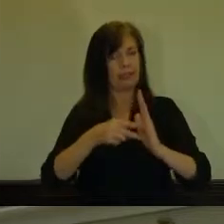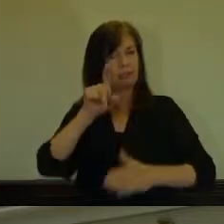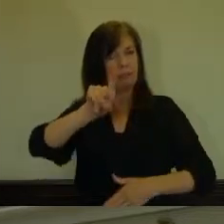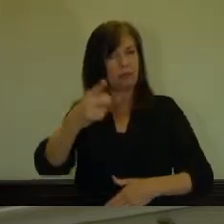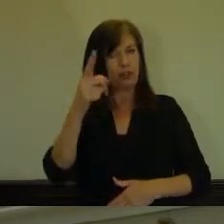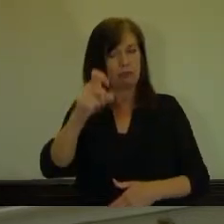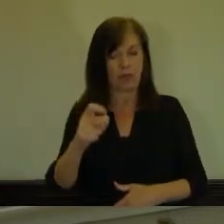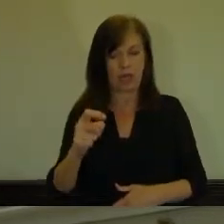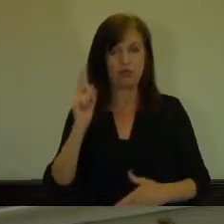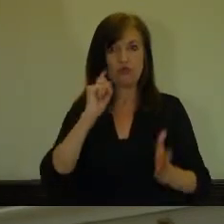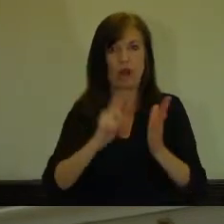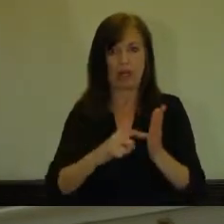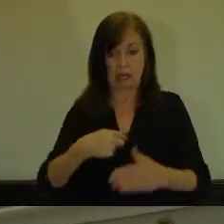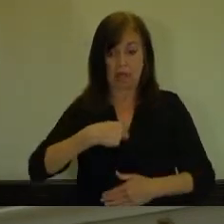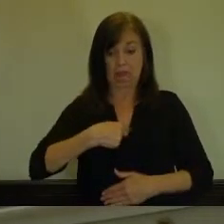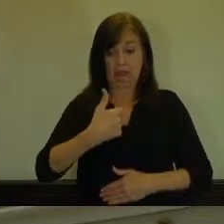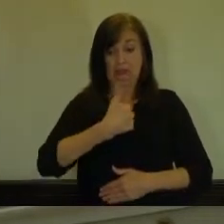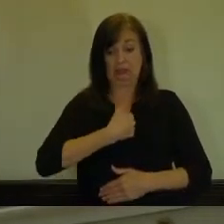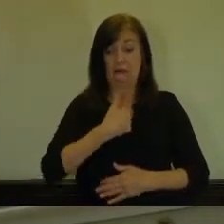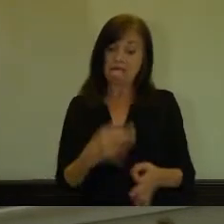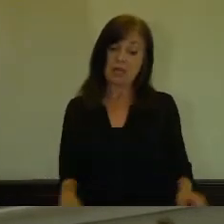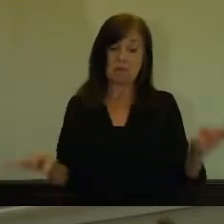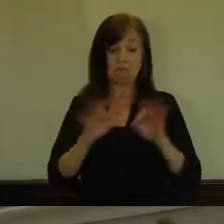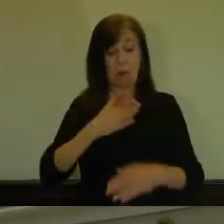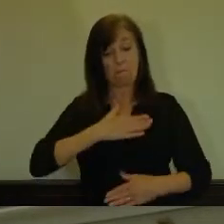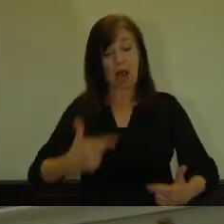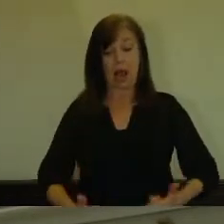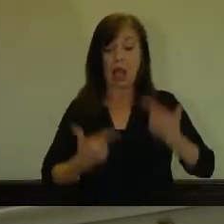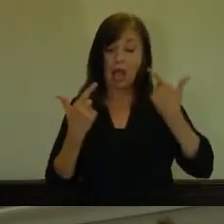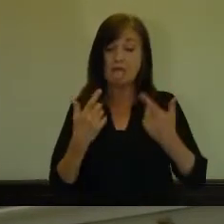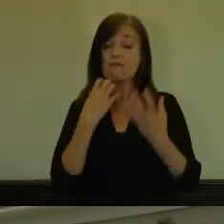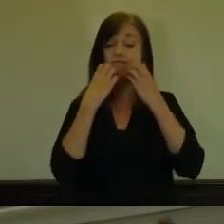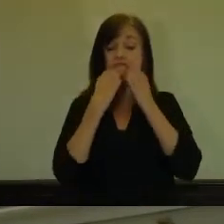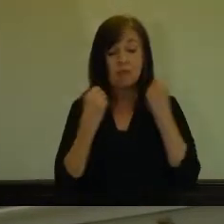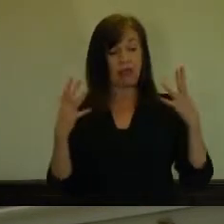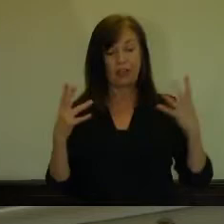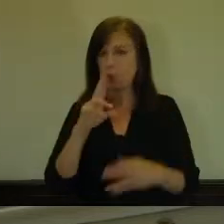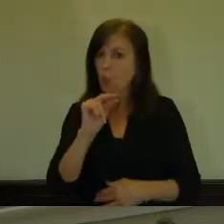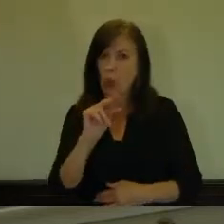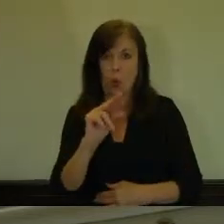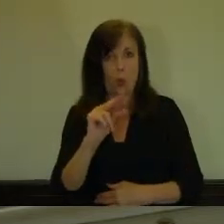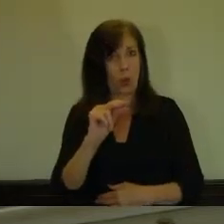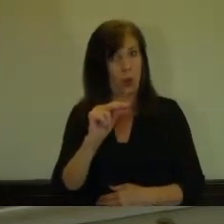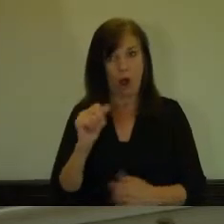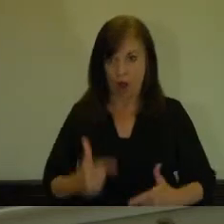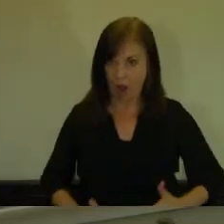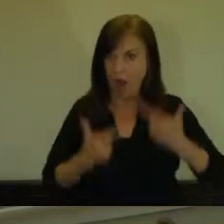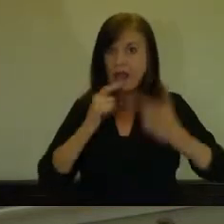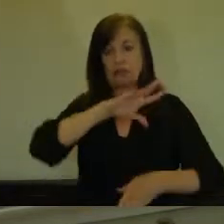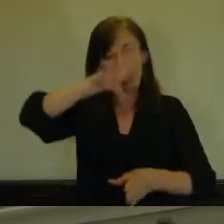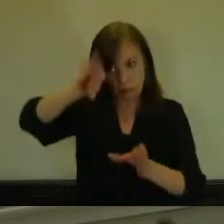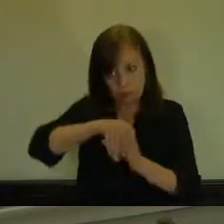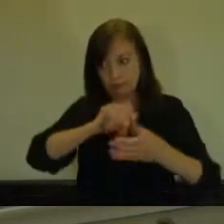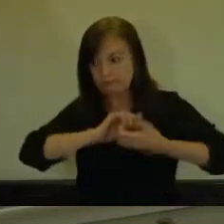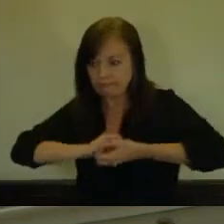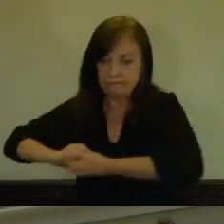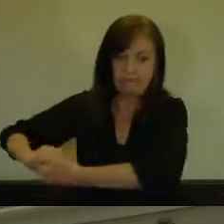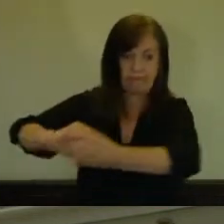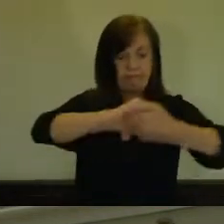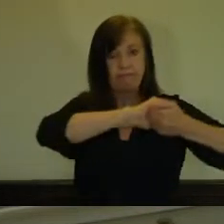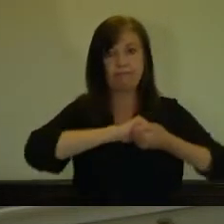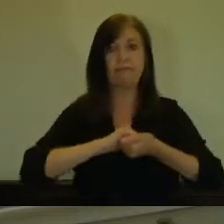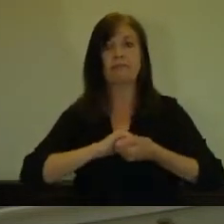not ours alone. They belong to something larger, the collective. Individual schemes and